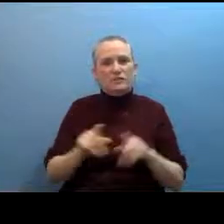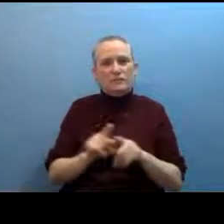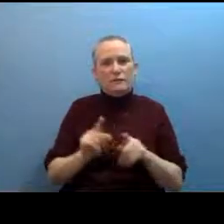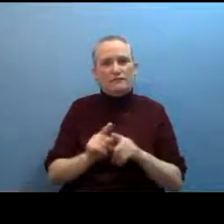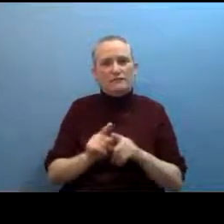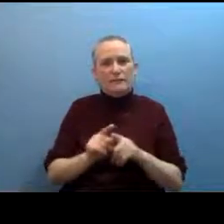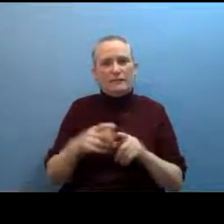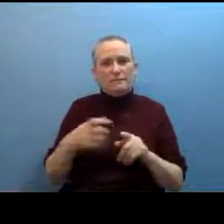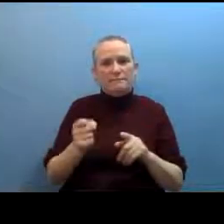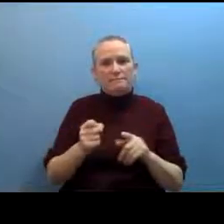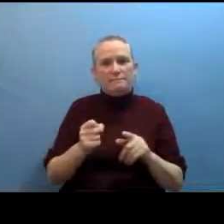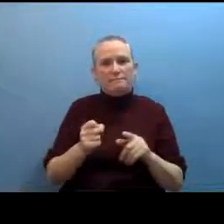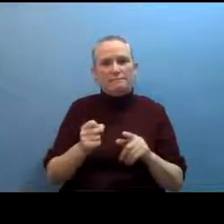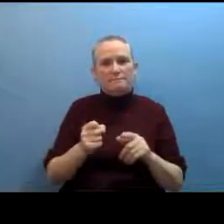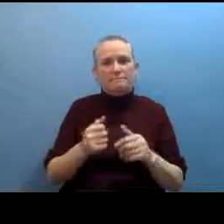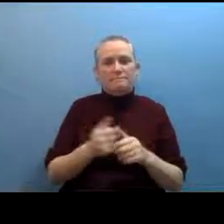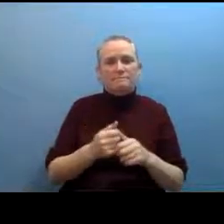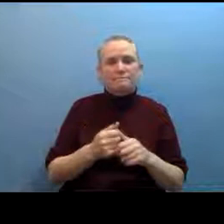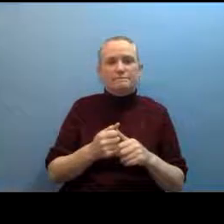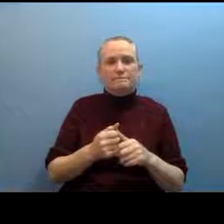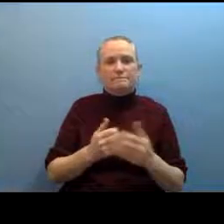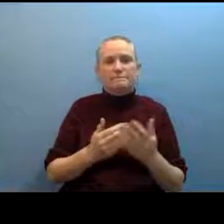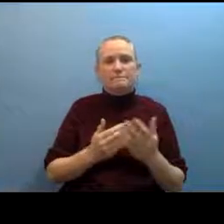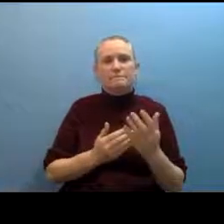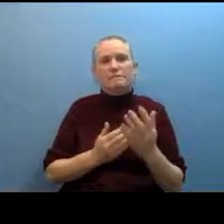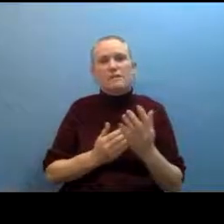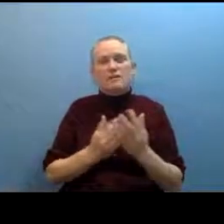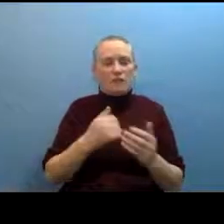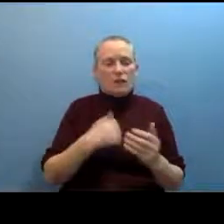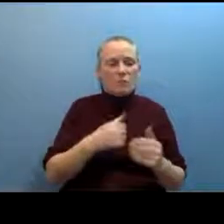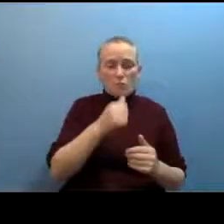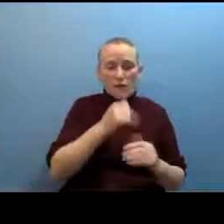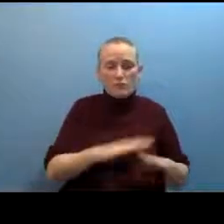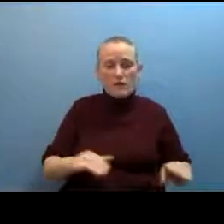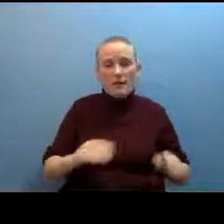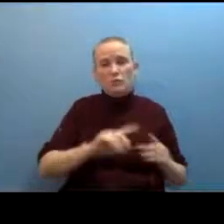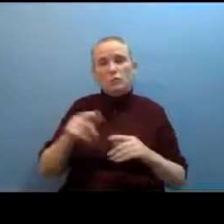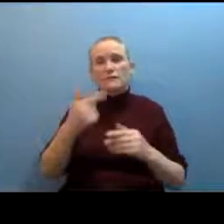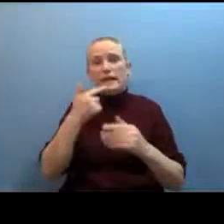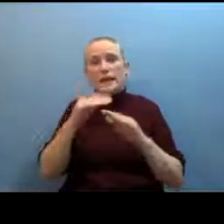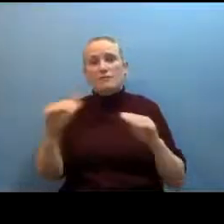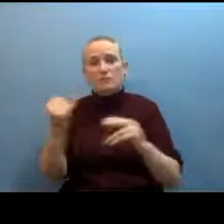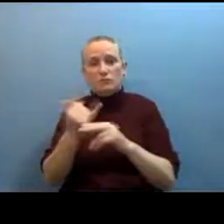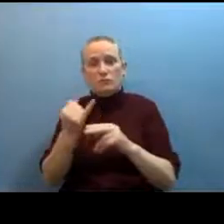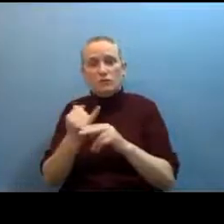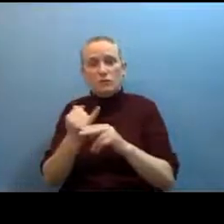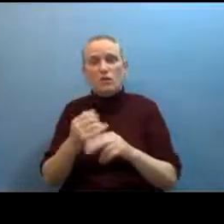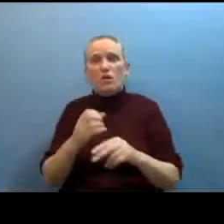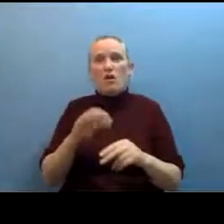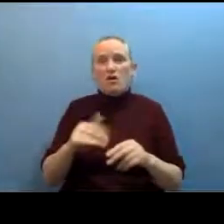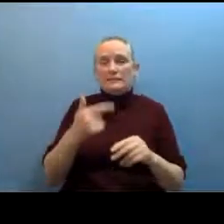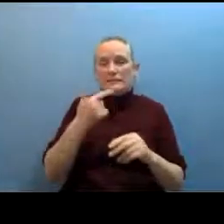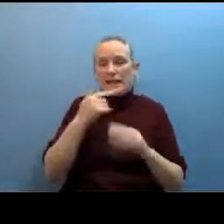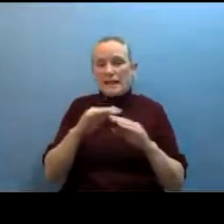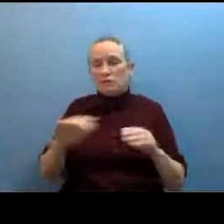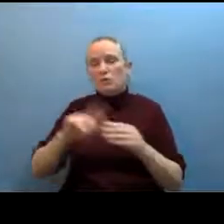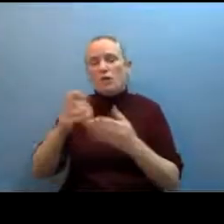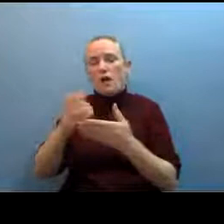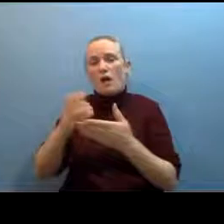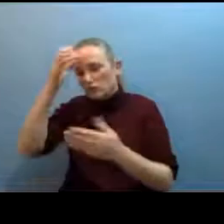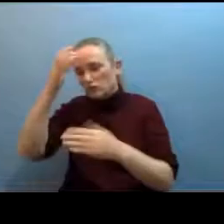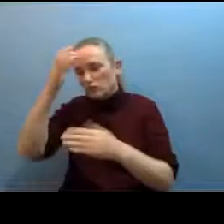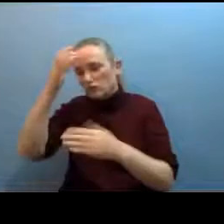between either between primary and secondary, or secondary and then into either college or employment or whatever it